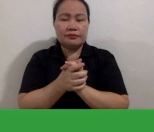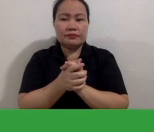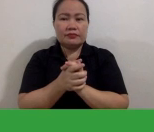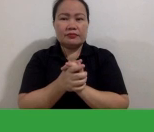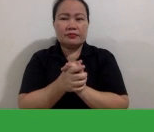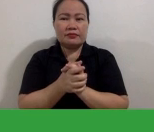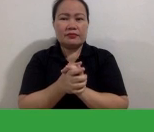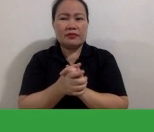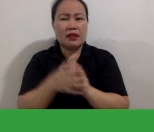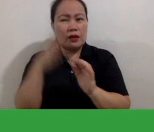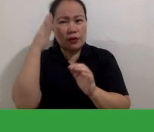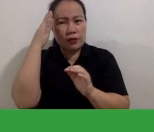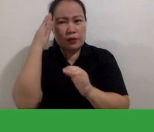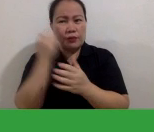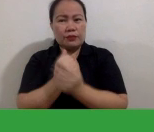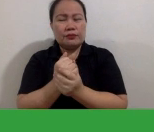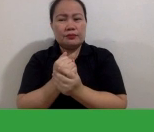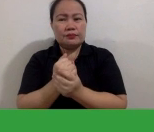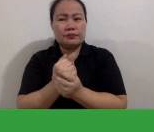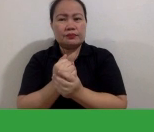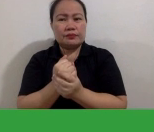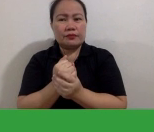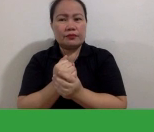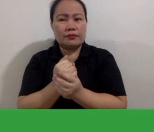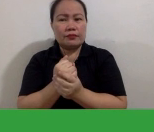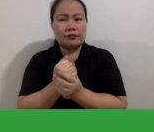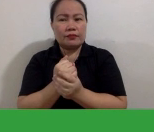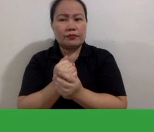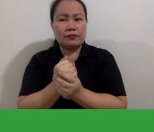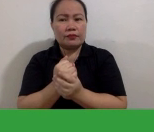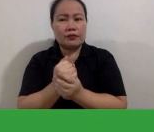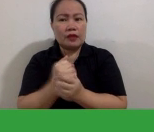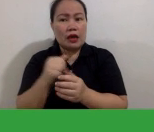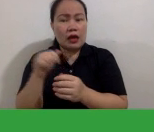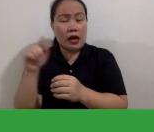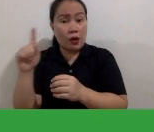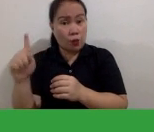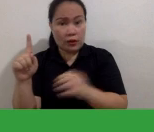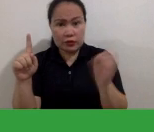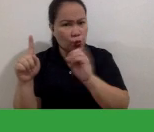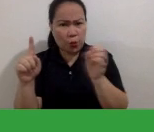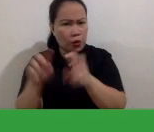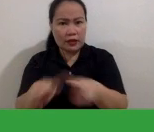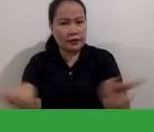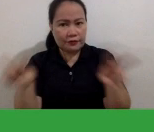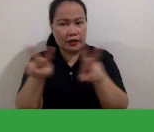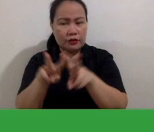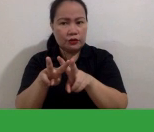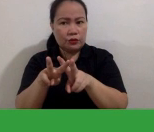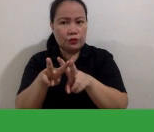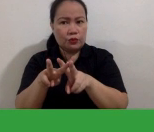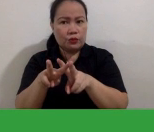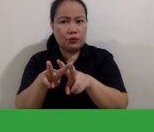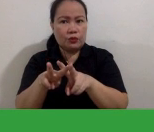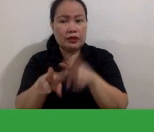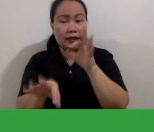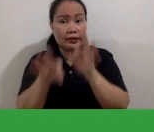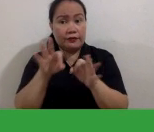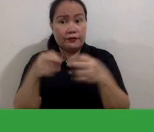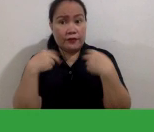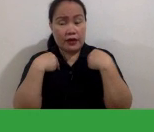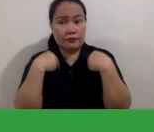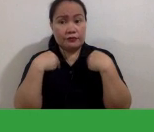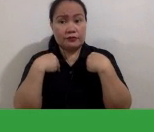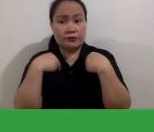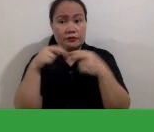nagtataka, bakit hindi 0 and no? Kasi wala naman tayong value sa ones value natin. So, kung